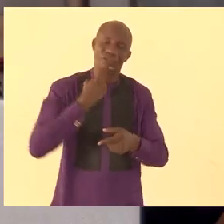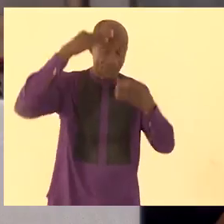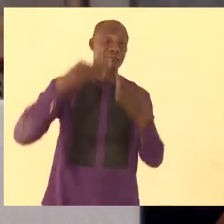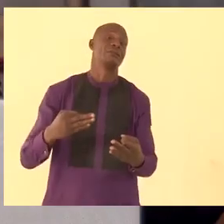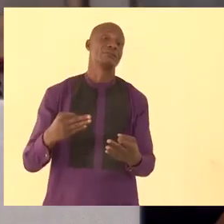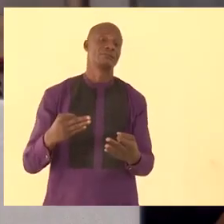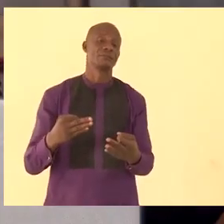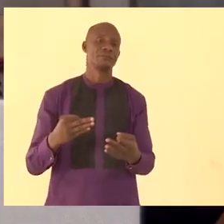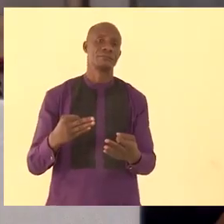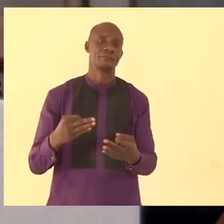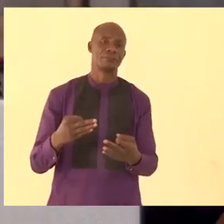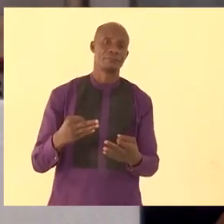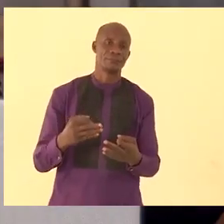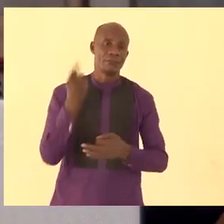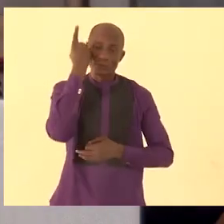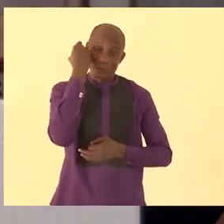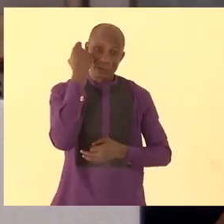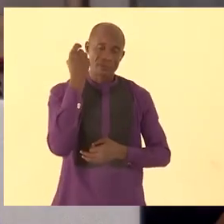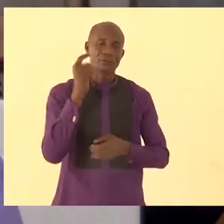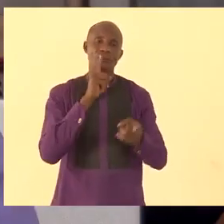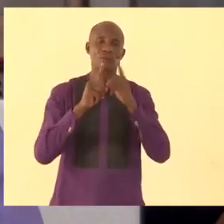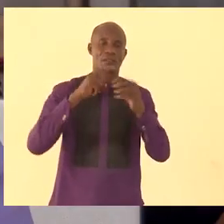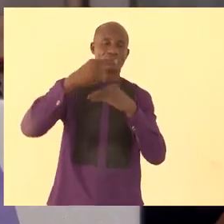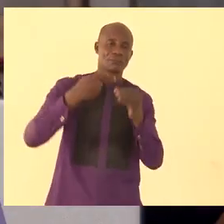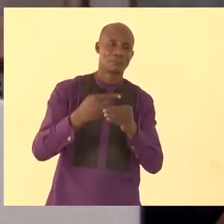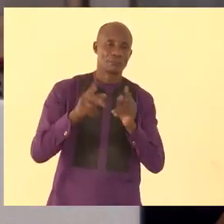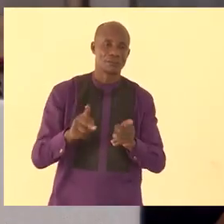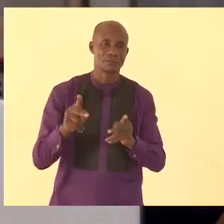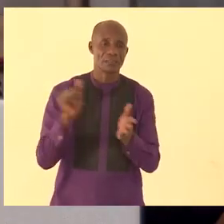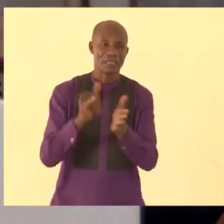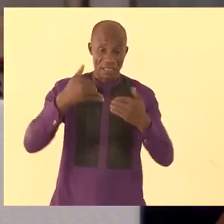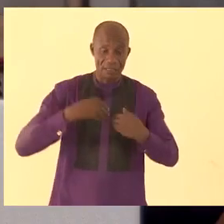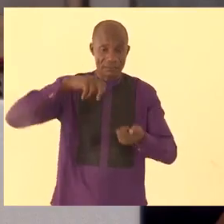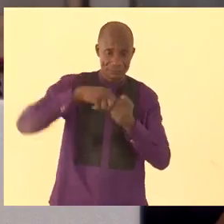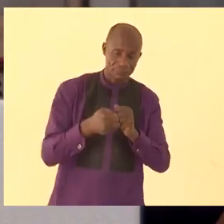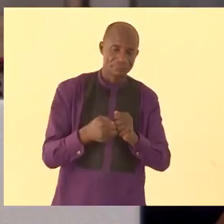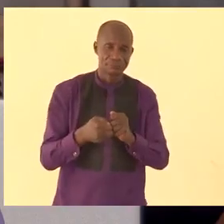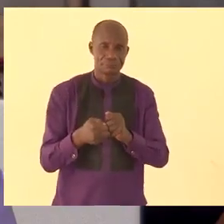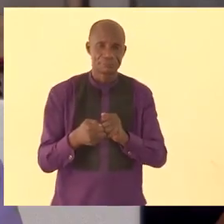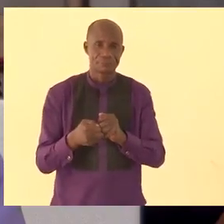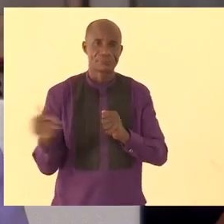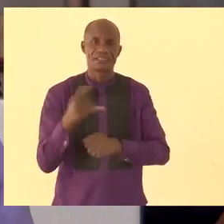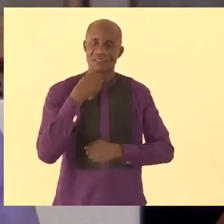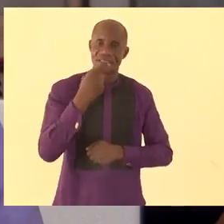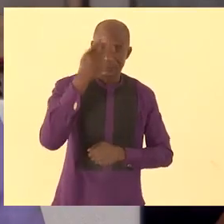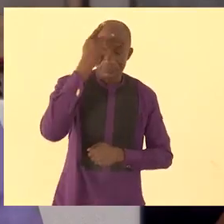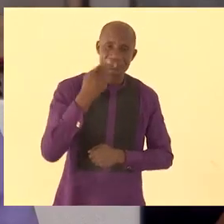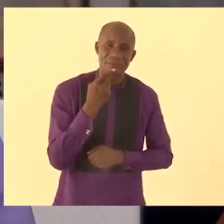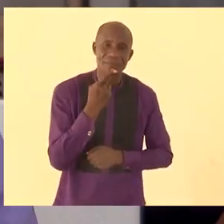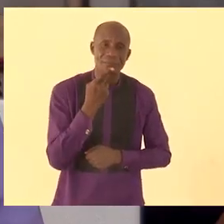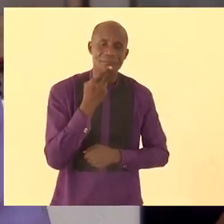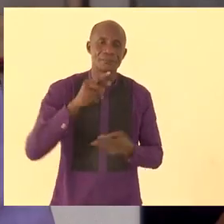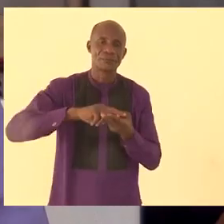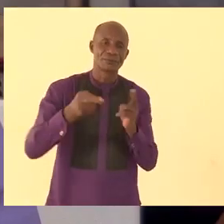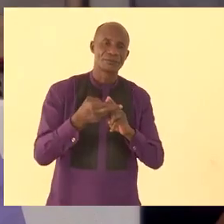decisions. I mean, recently they were talking of a person that has a problem, and they said the parents,